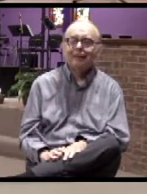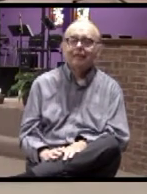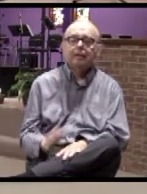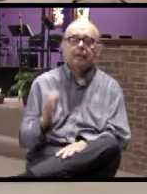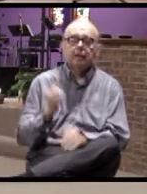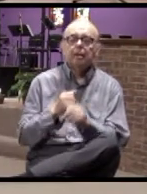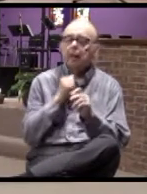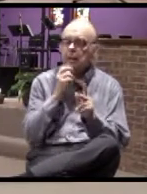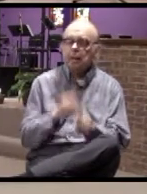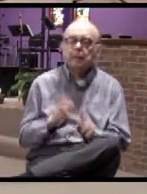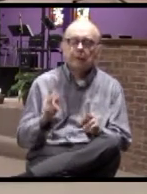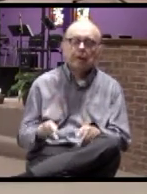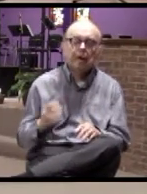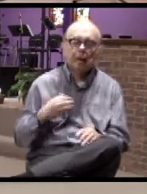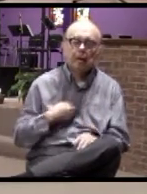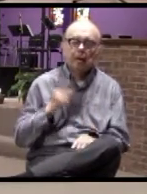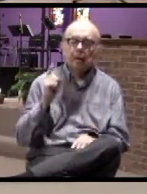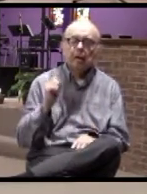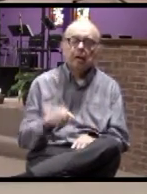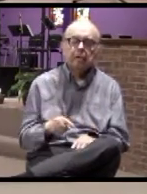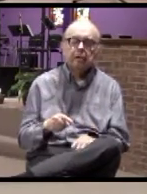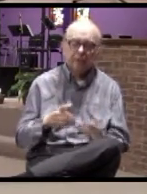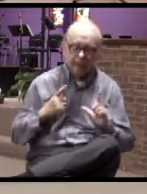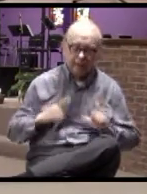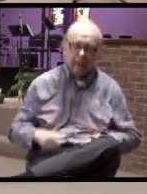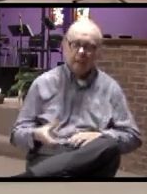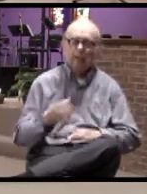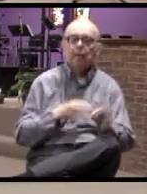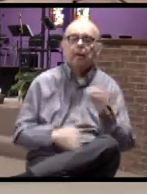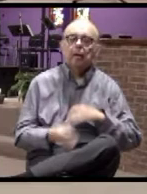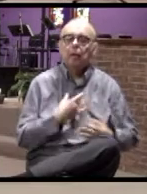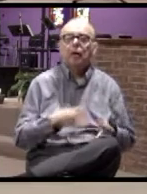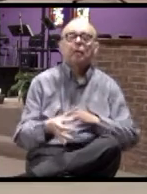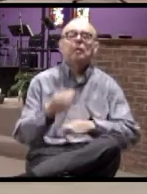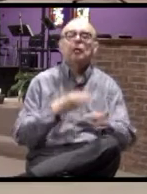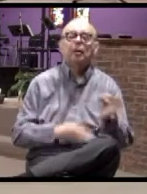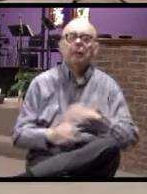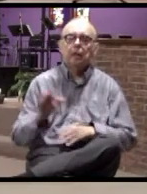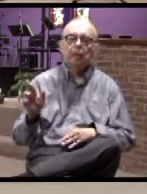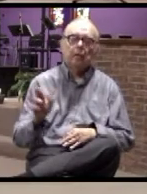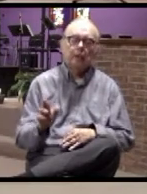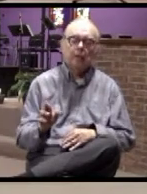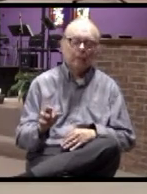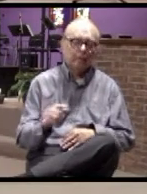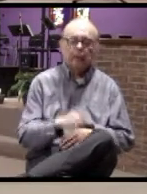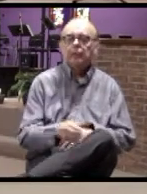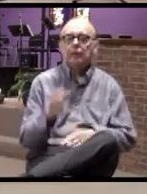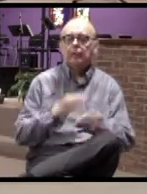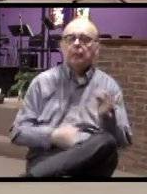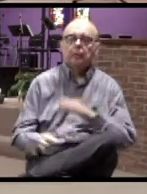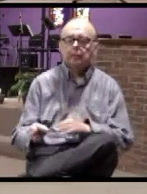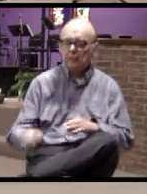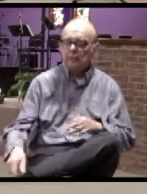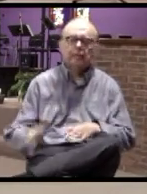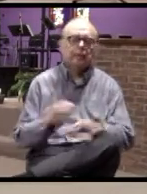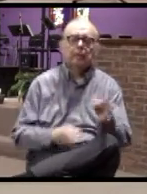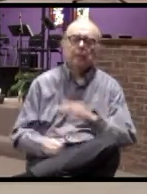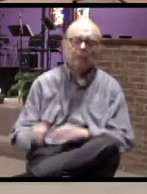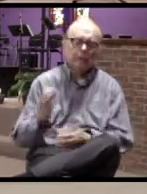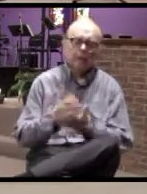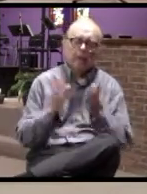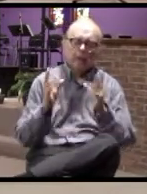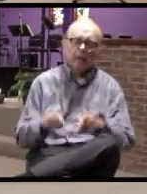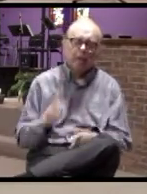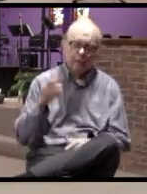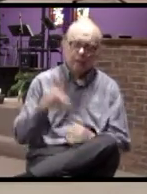Not everybody in there needs a lung transplant or a heart transplant or a knee replacement or a foot replacement. Some of